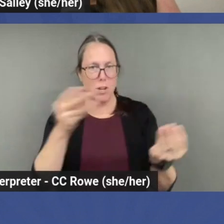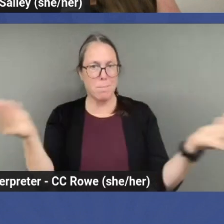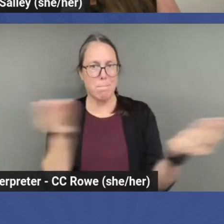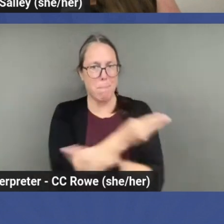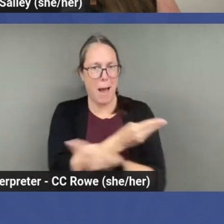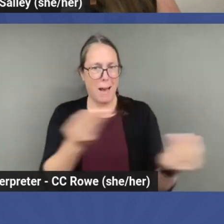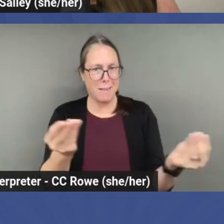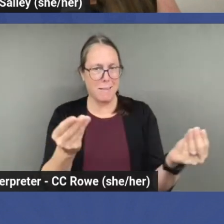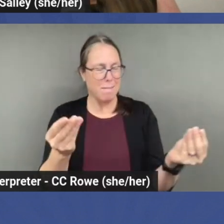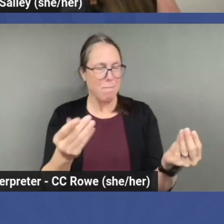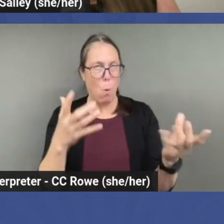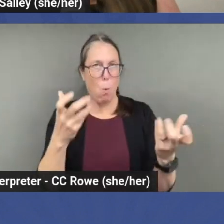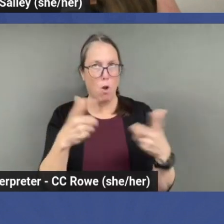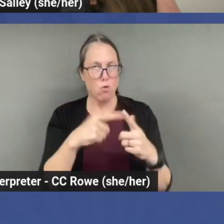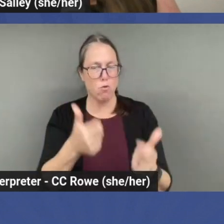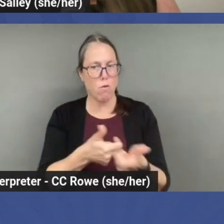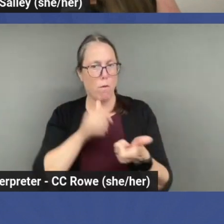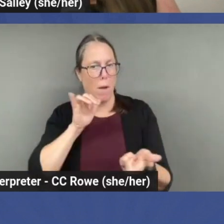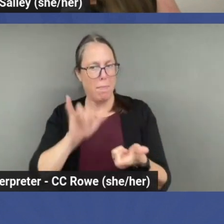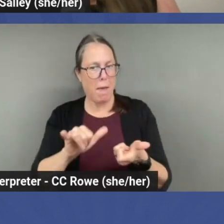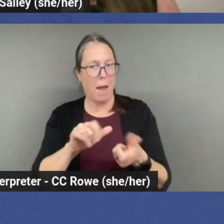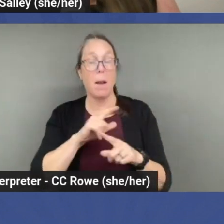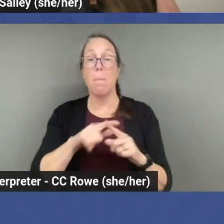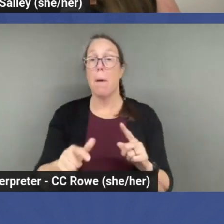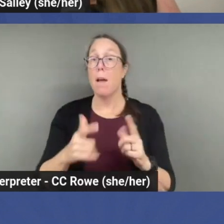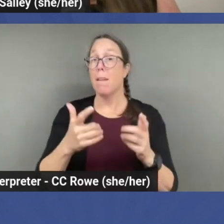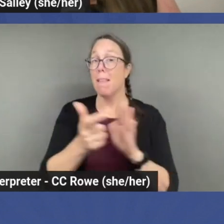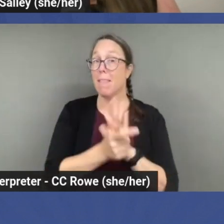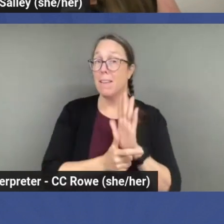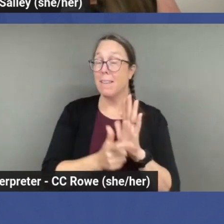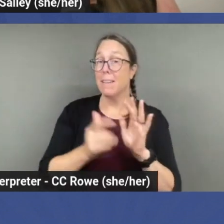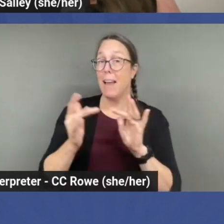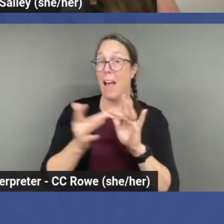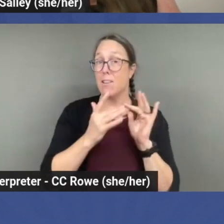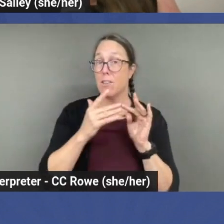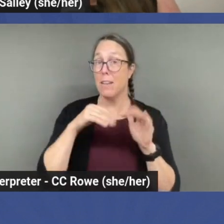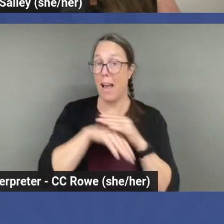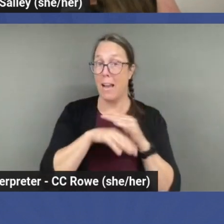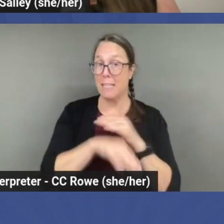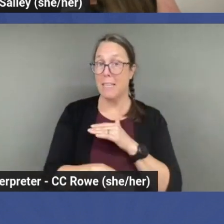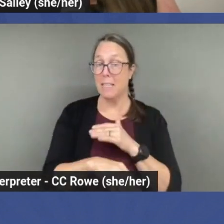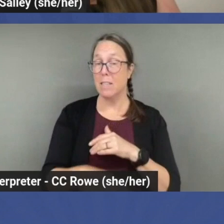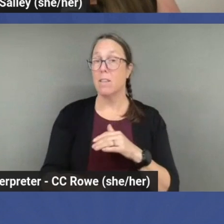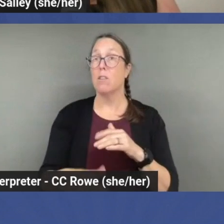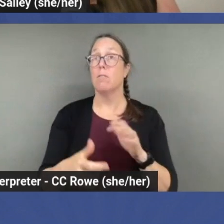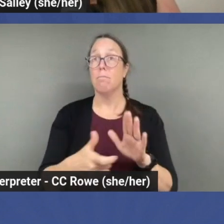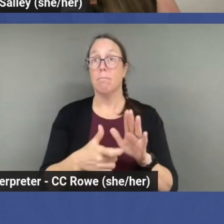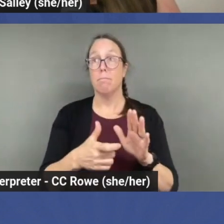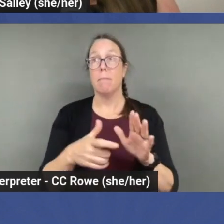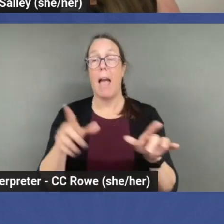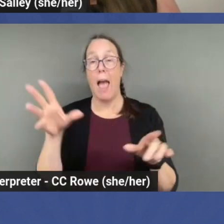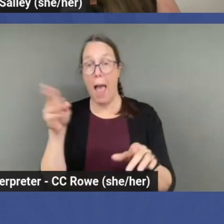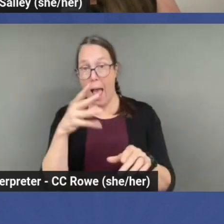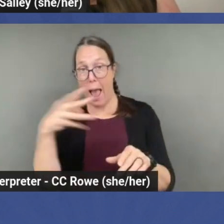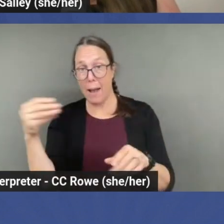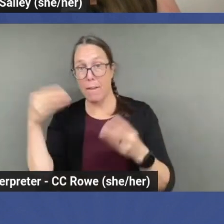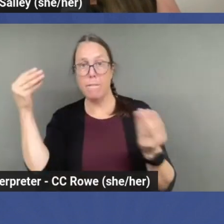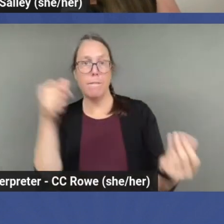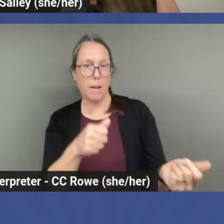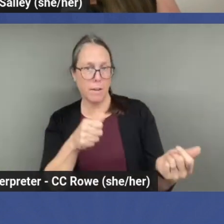Legislation increasing internet access and funding internet access for rural communities in particular, poorer